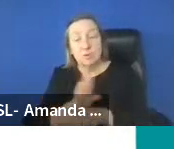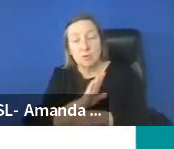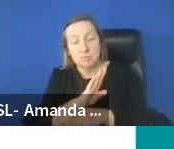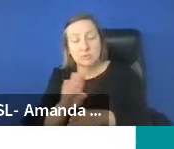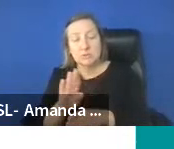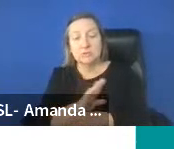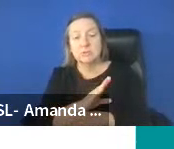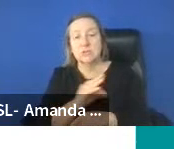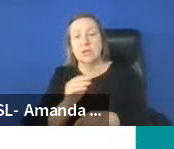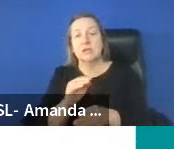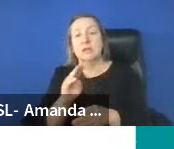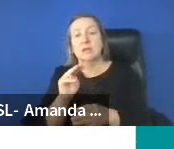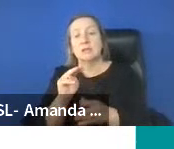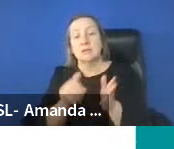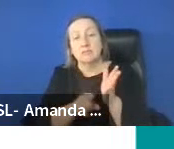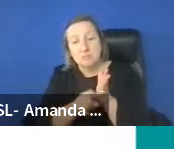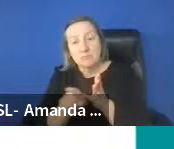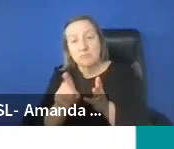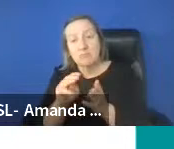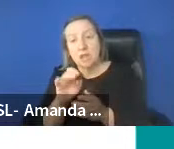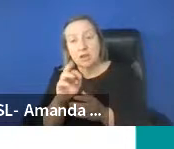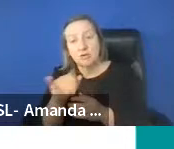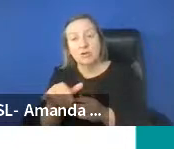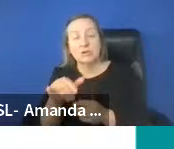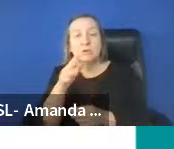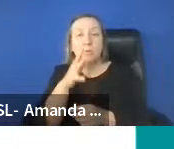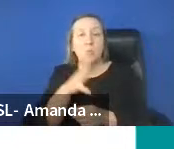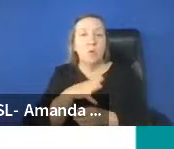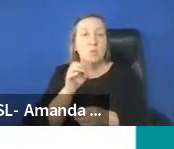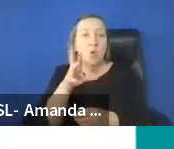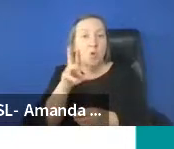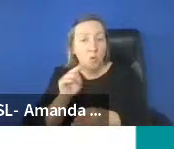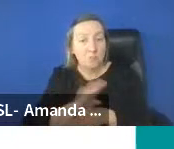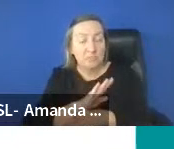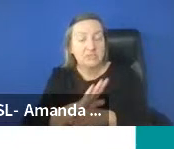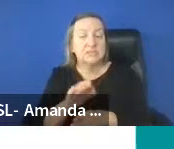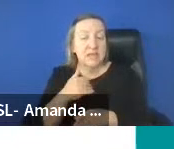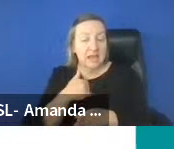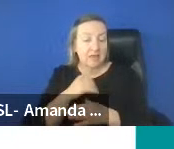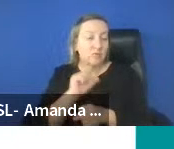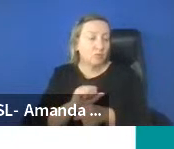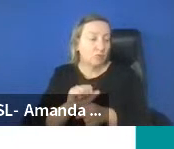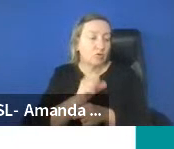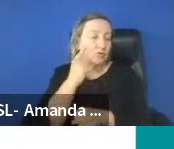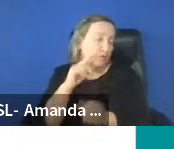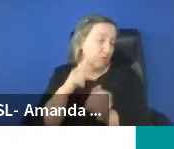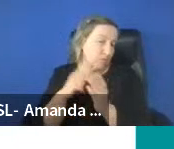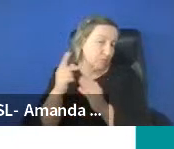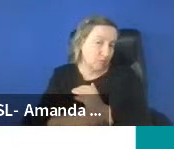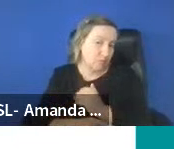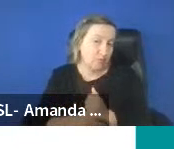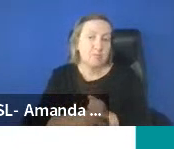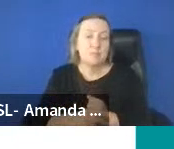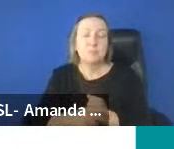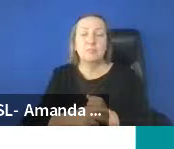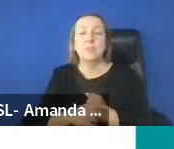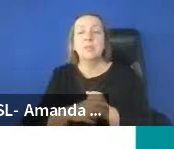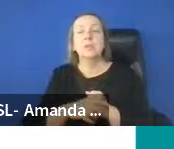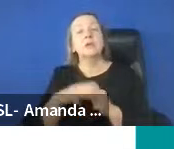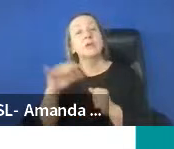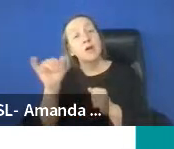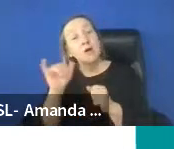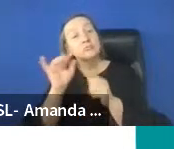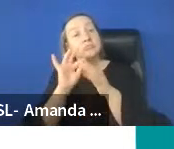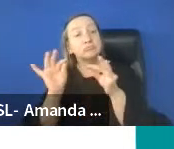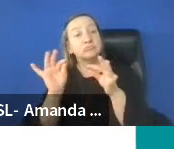business and minority and women-owned businesses have their share of work for the program. And they also